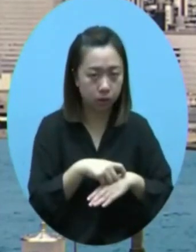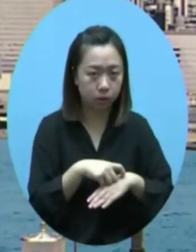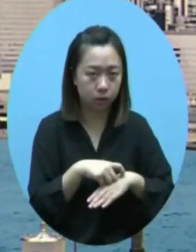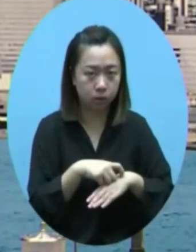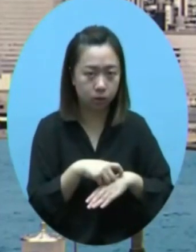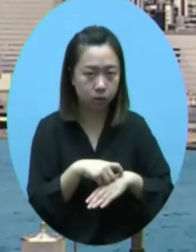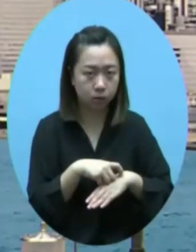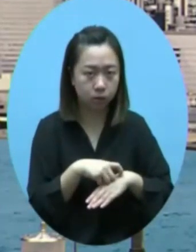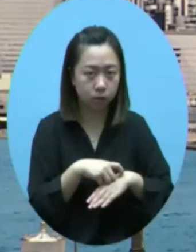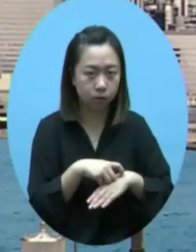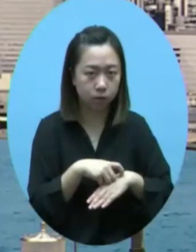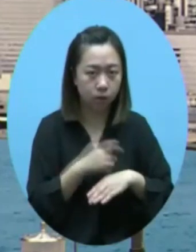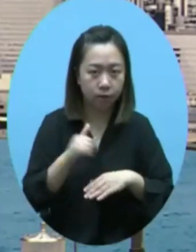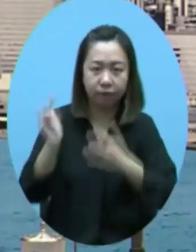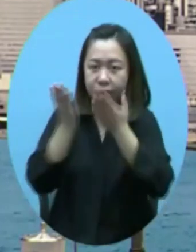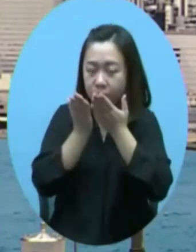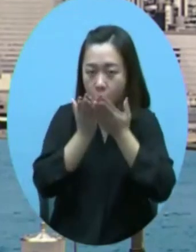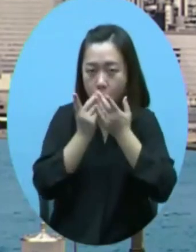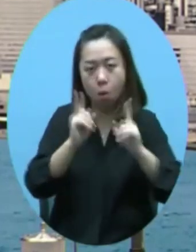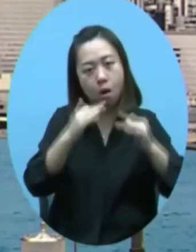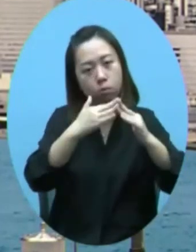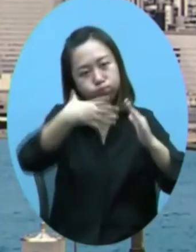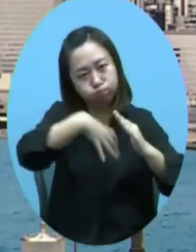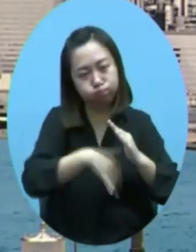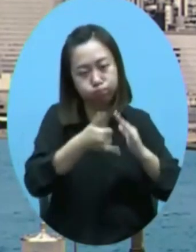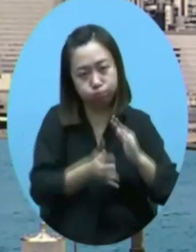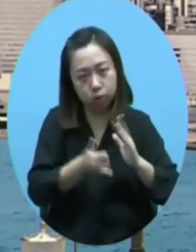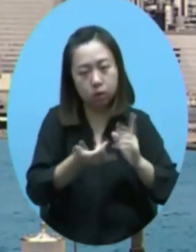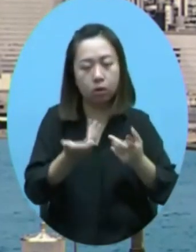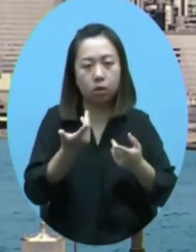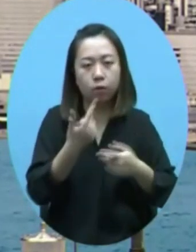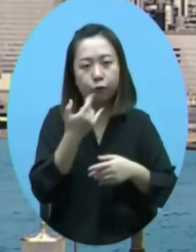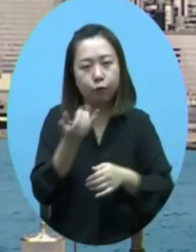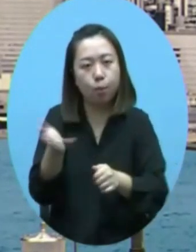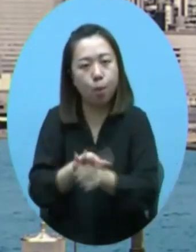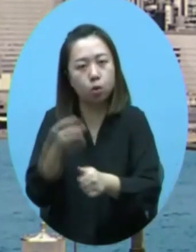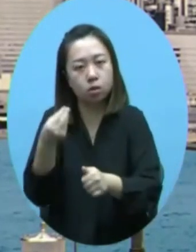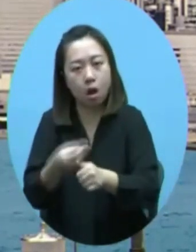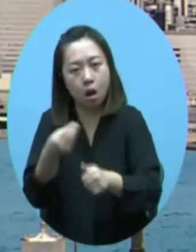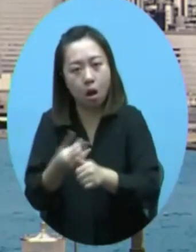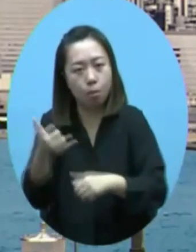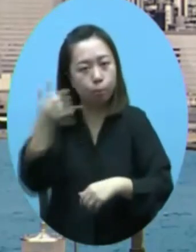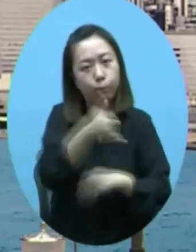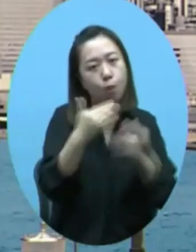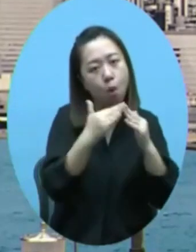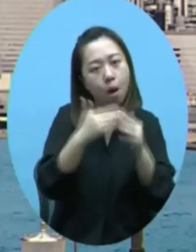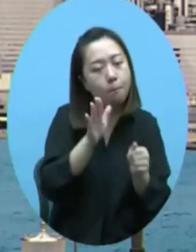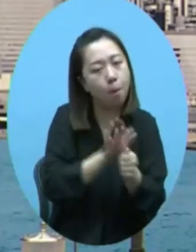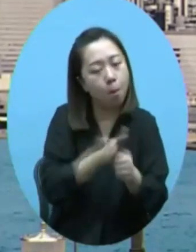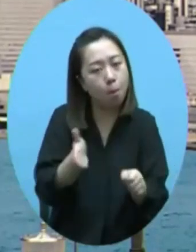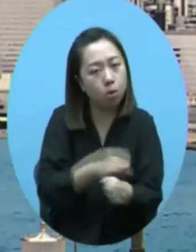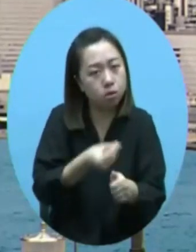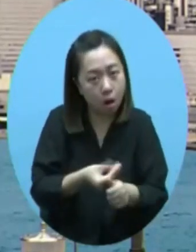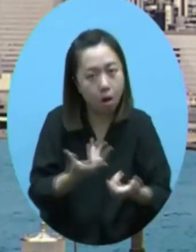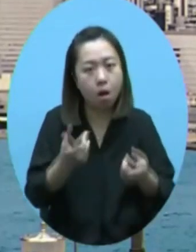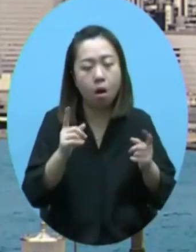Usual days, besides going to school and staying at home, sometimes she would actually